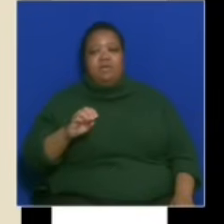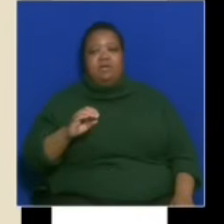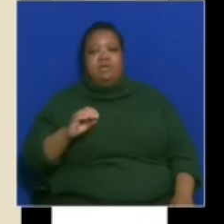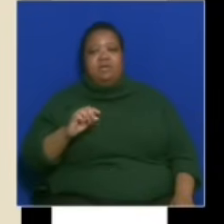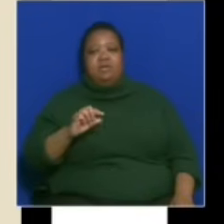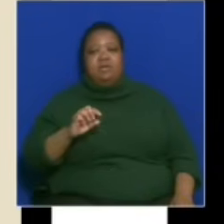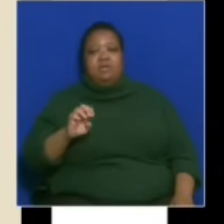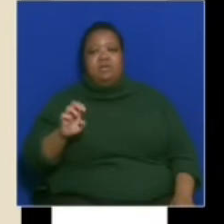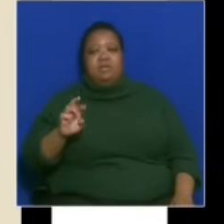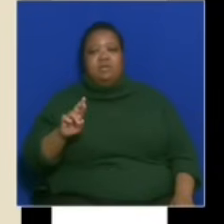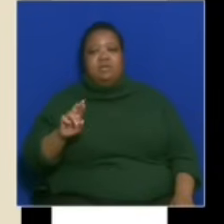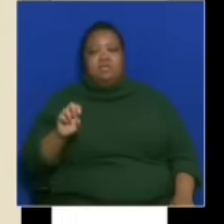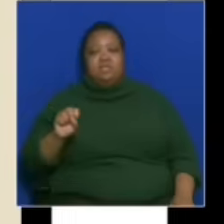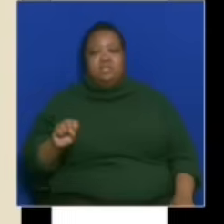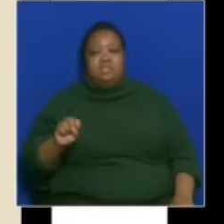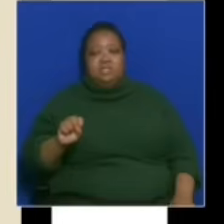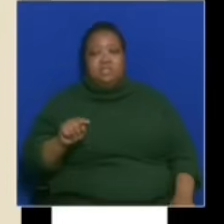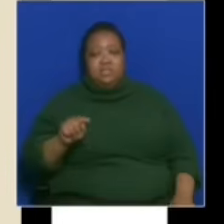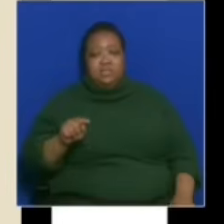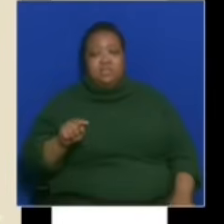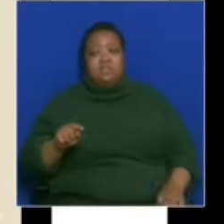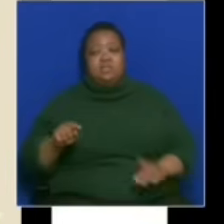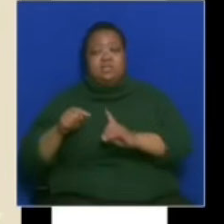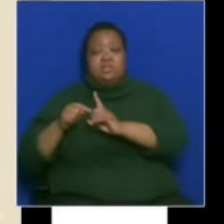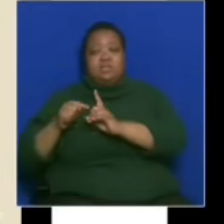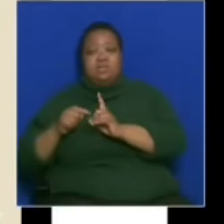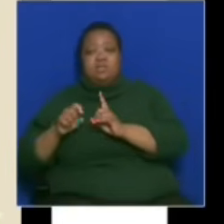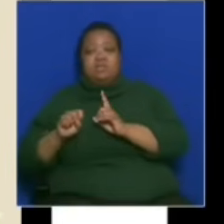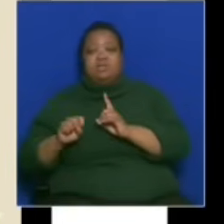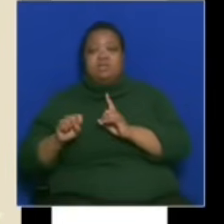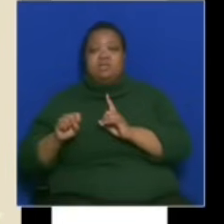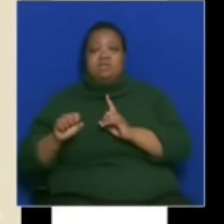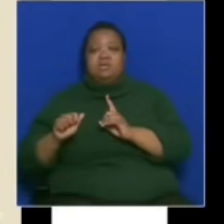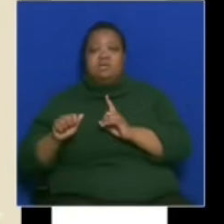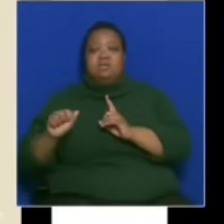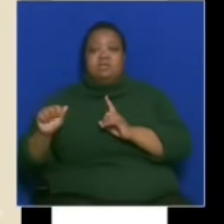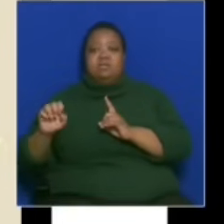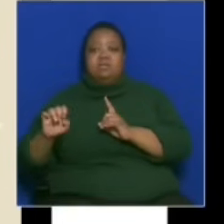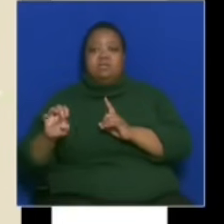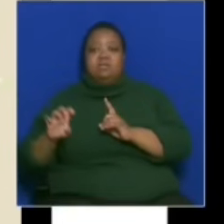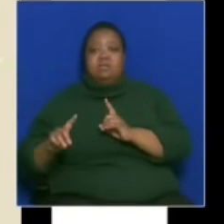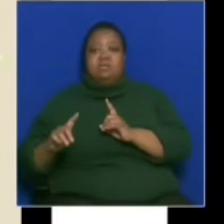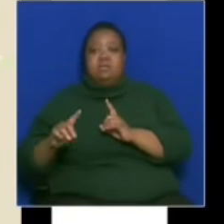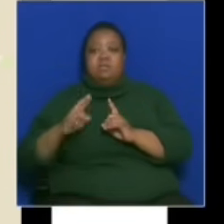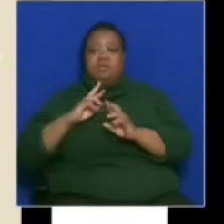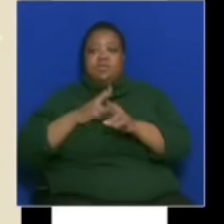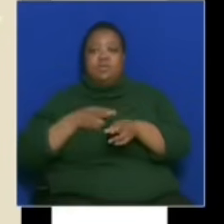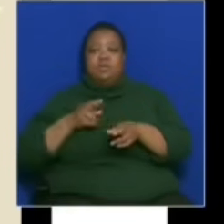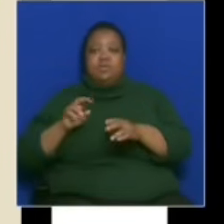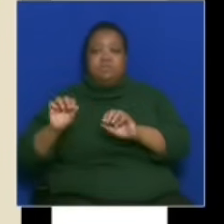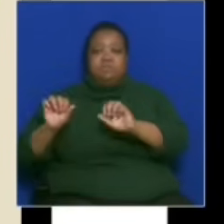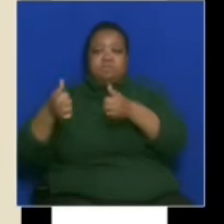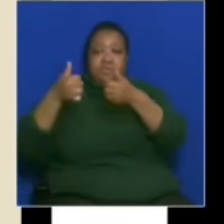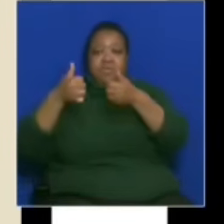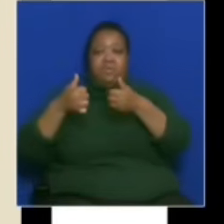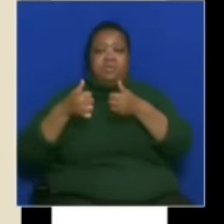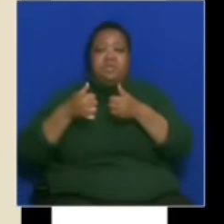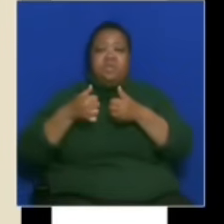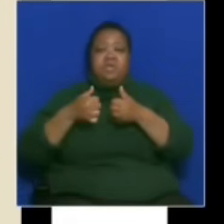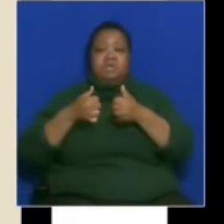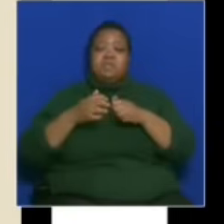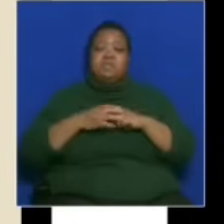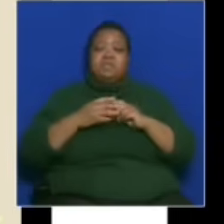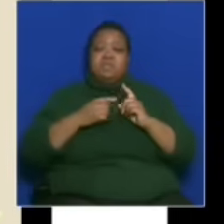Mr. Sayed's response is brilliant, brew. General Khan says, did Green tell you?